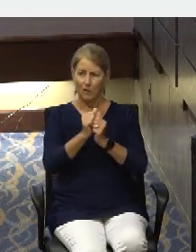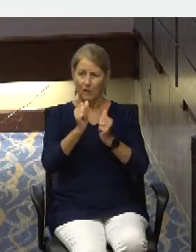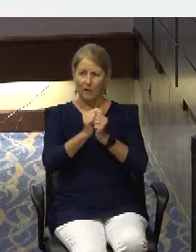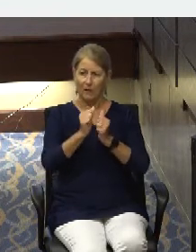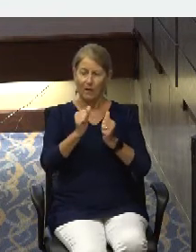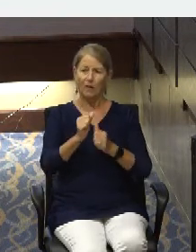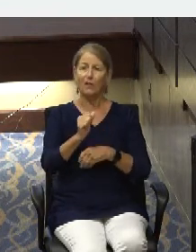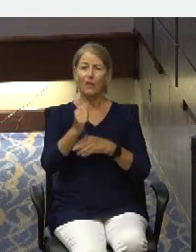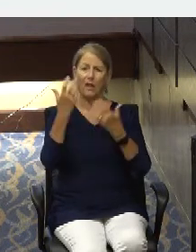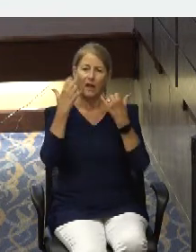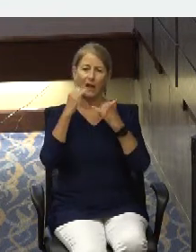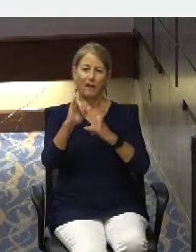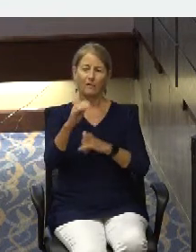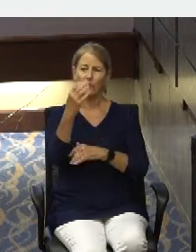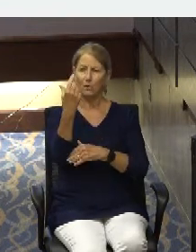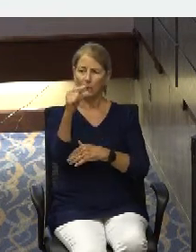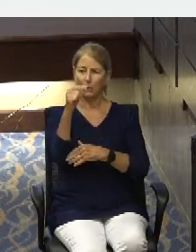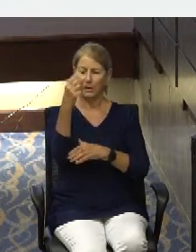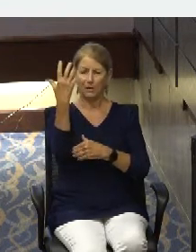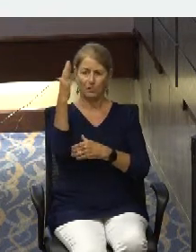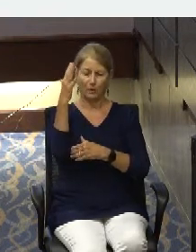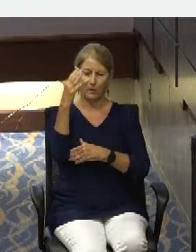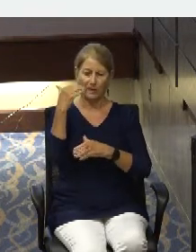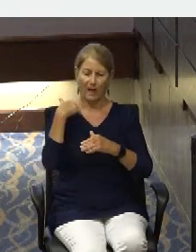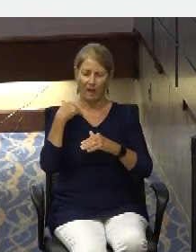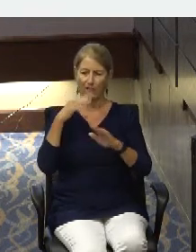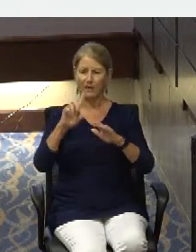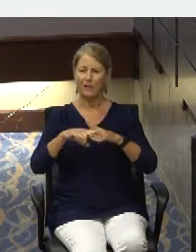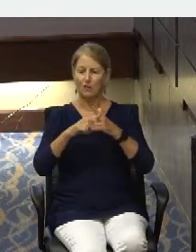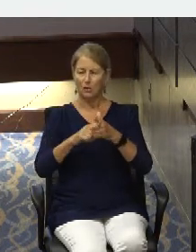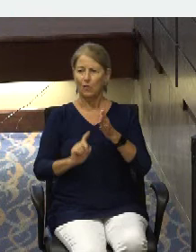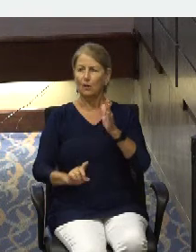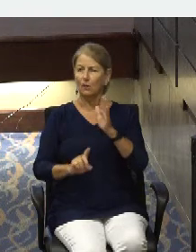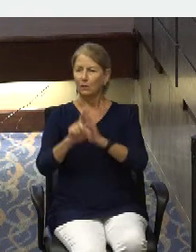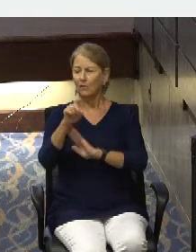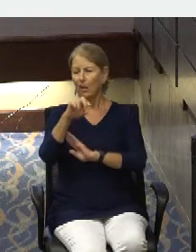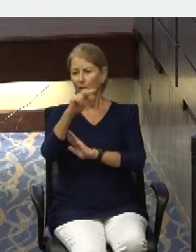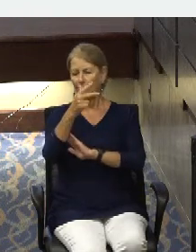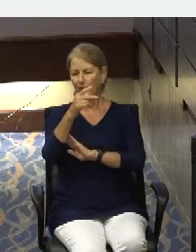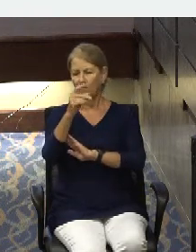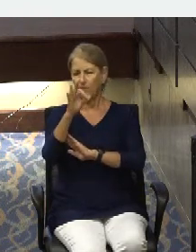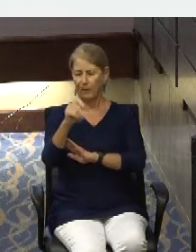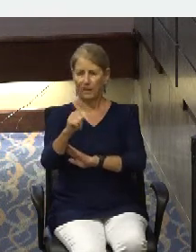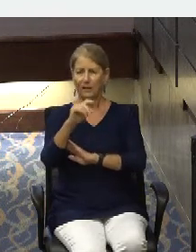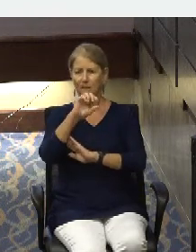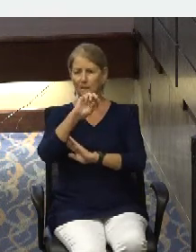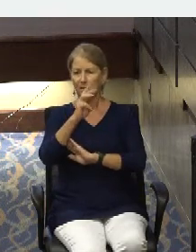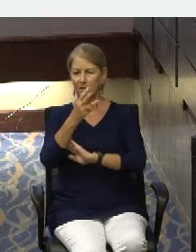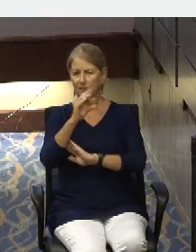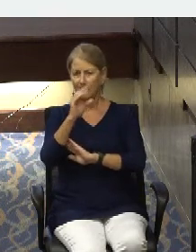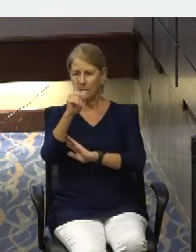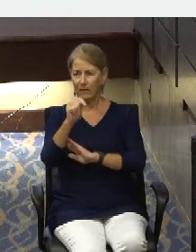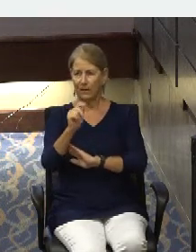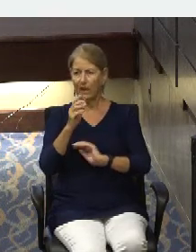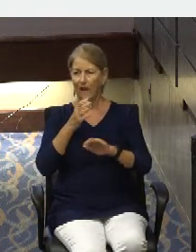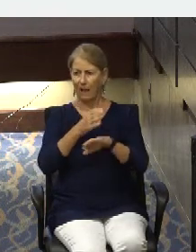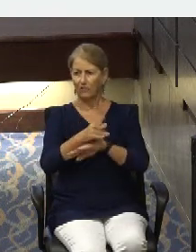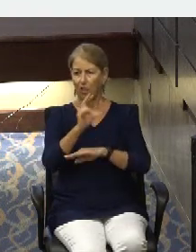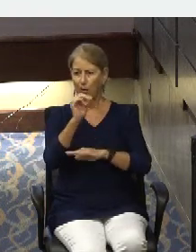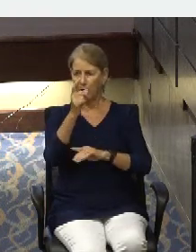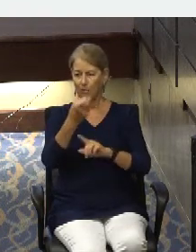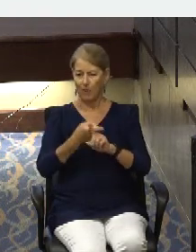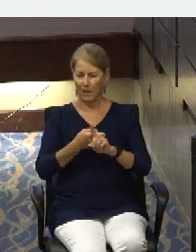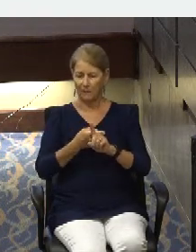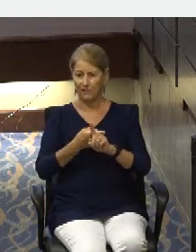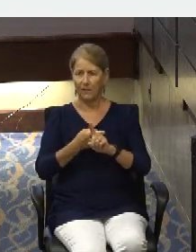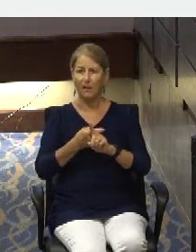and shrubs, which have an initial height of 3 feet and will attain a height of 6 feet within 36 months after installation shall be installed. And that